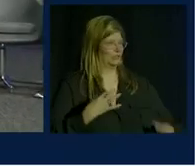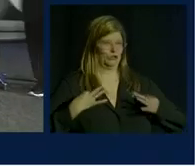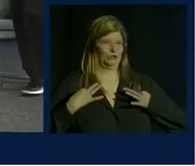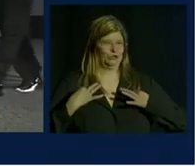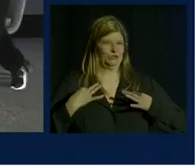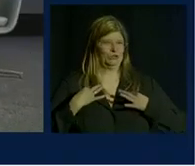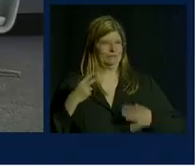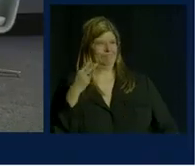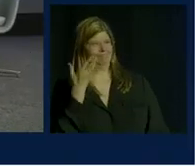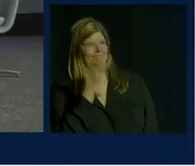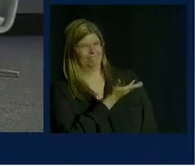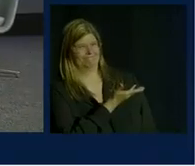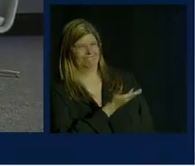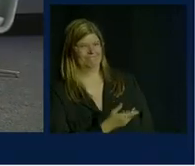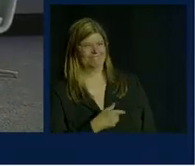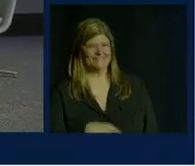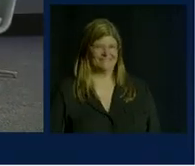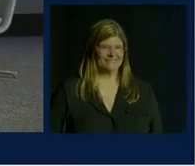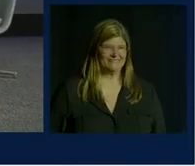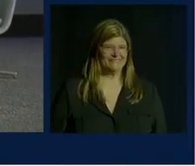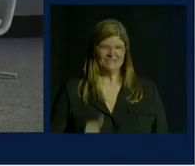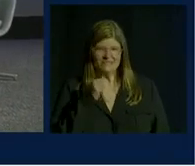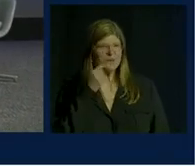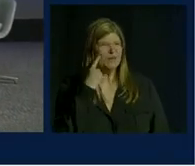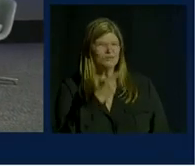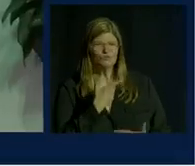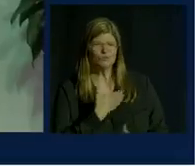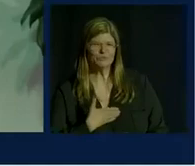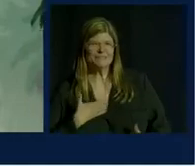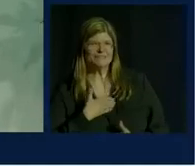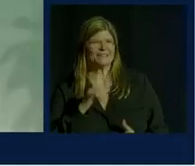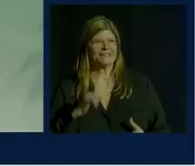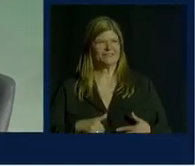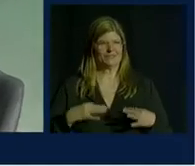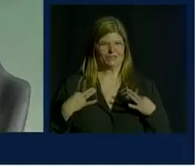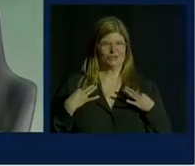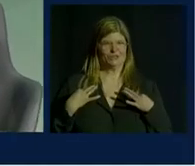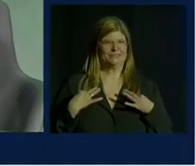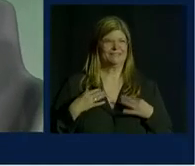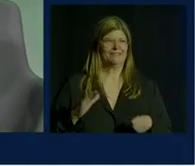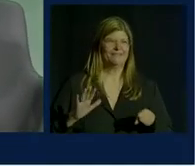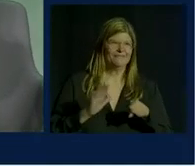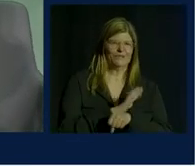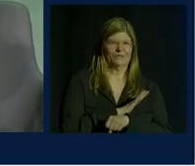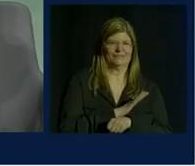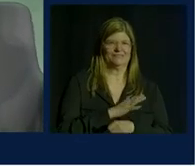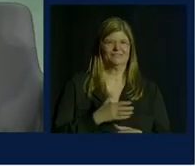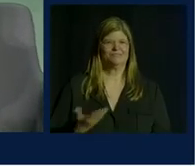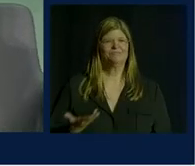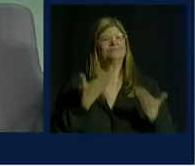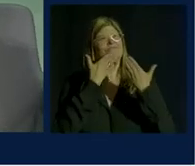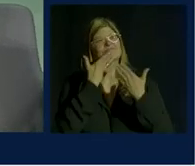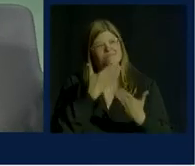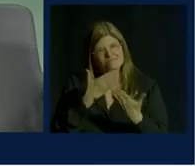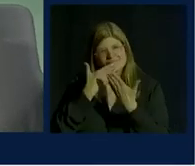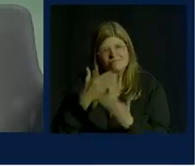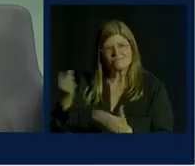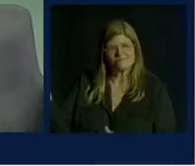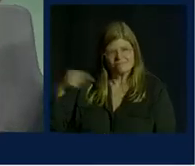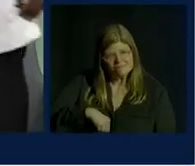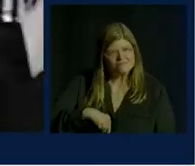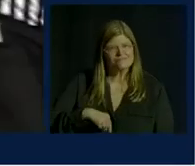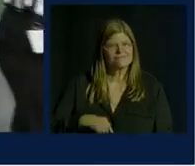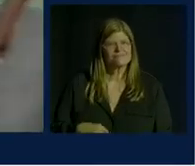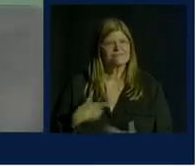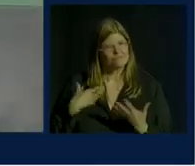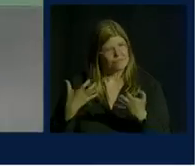I don't think people appreciate it with you standing behind the podium, the full outfit. So thank you for being here, and thank you for highlighting the program. Great, Wow,